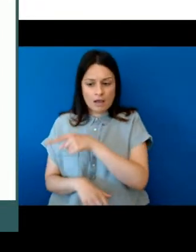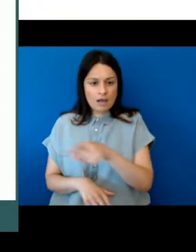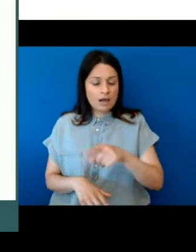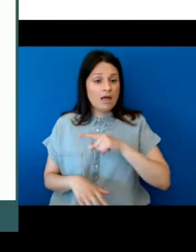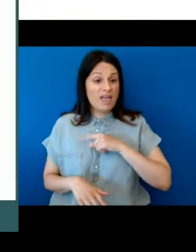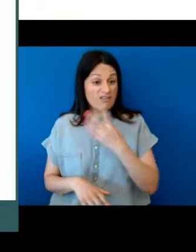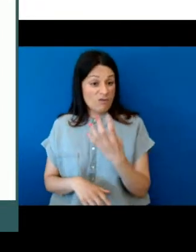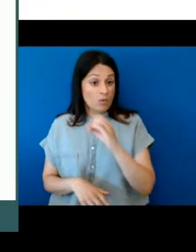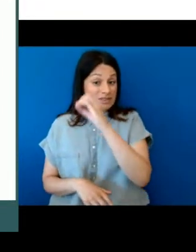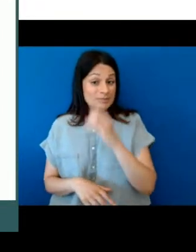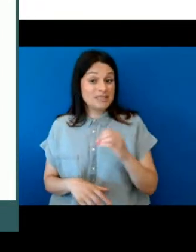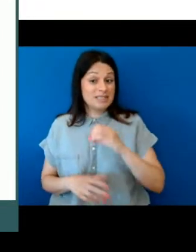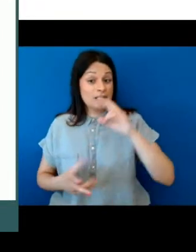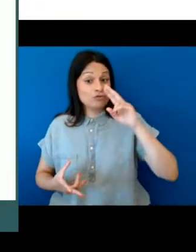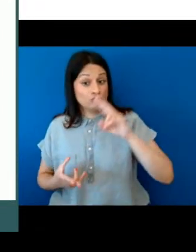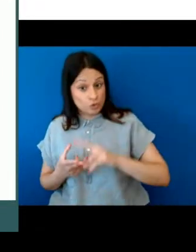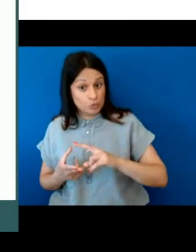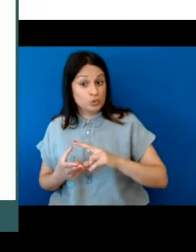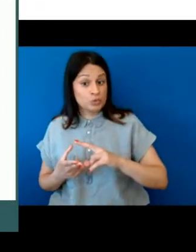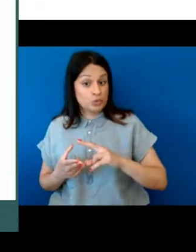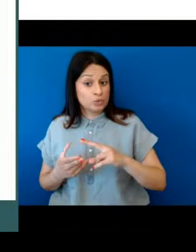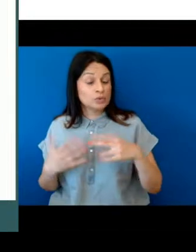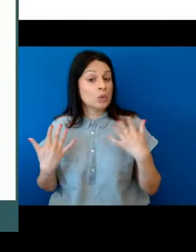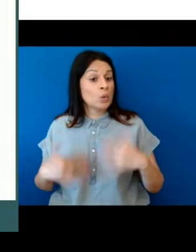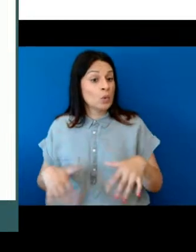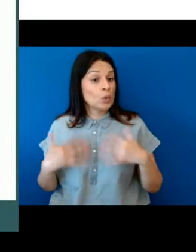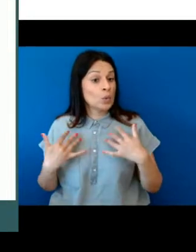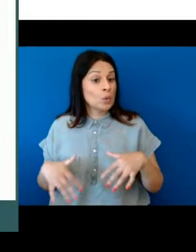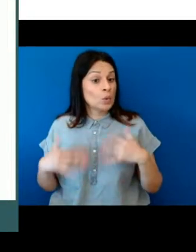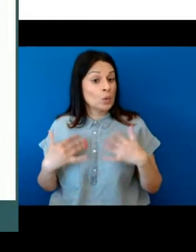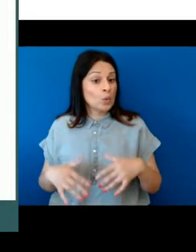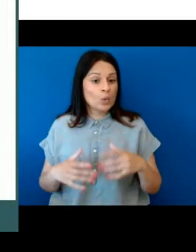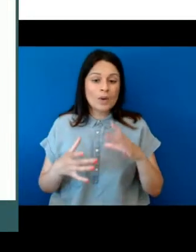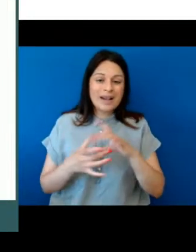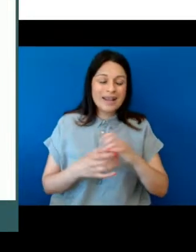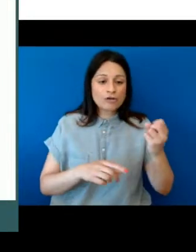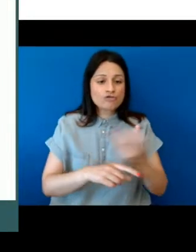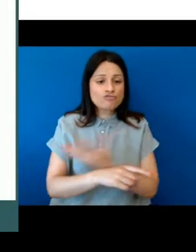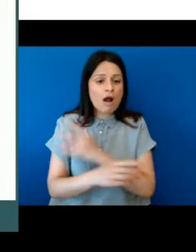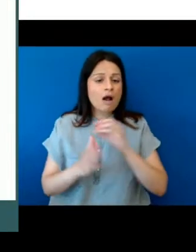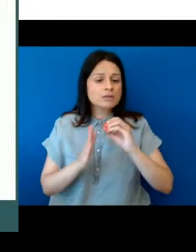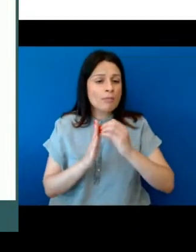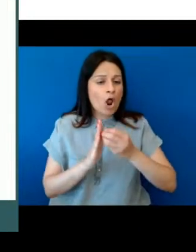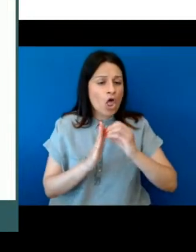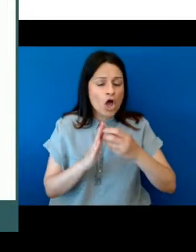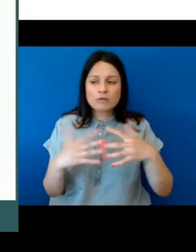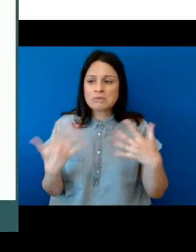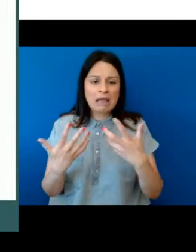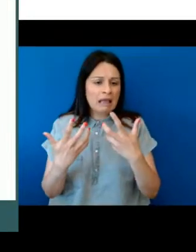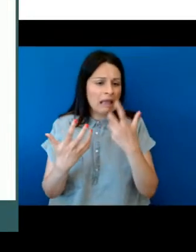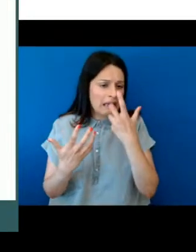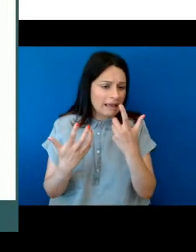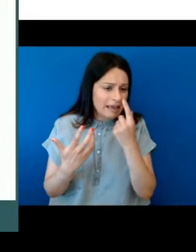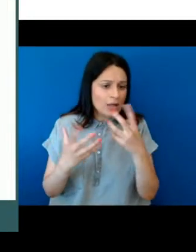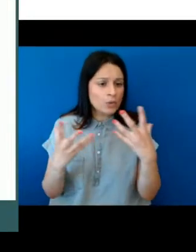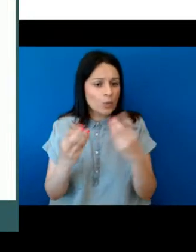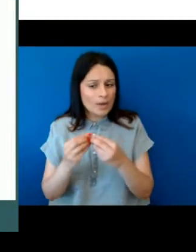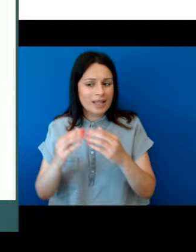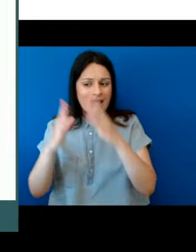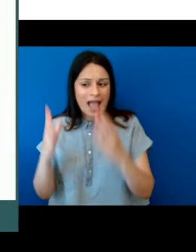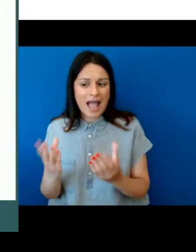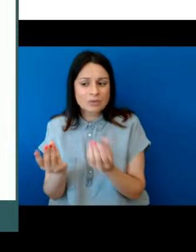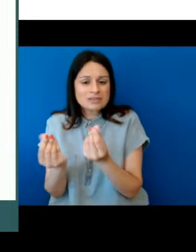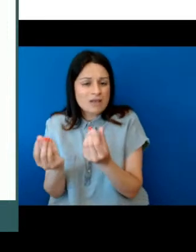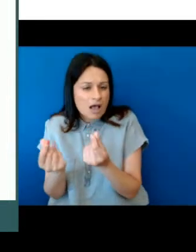reduction in this study. And it isn't just grass pollen. You can do it for house dust mite as well. And you can show that with